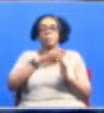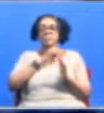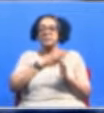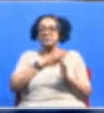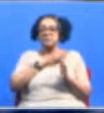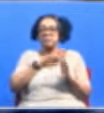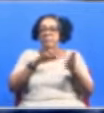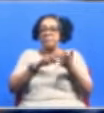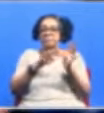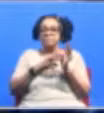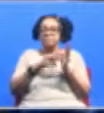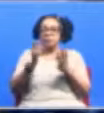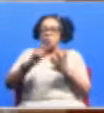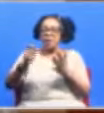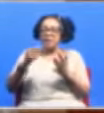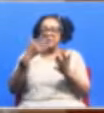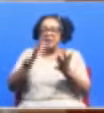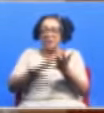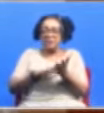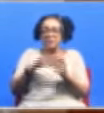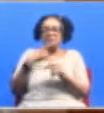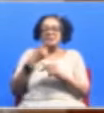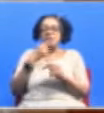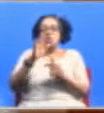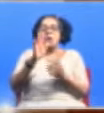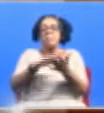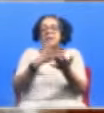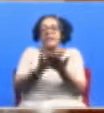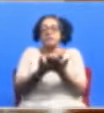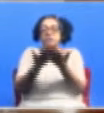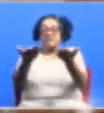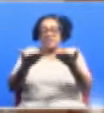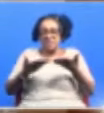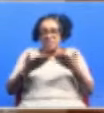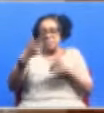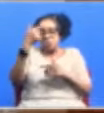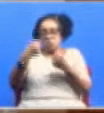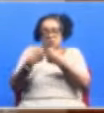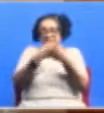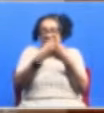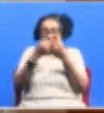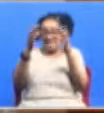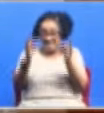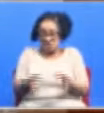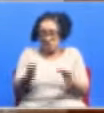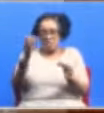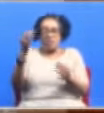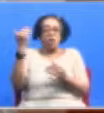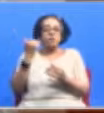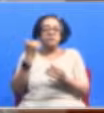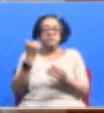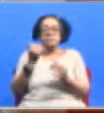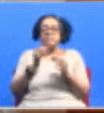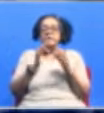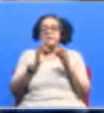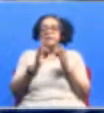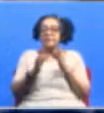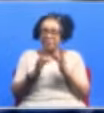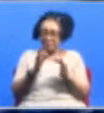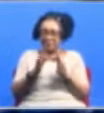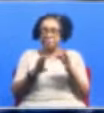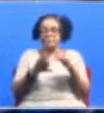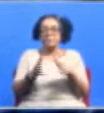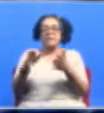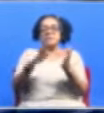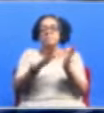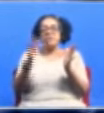and say that your petition has been dismissed because you are challenging the decision of a court. If the disciplinary mechanism of the judiciary has